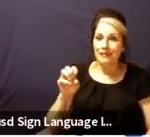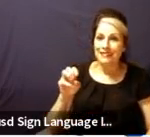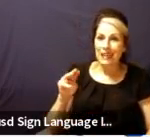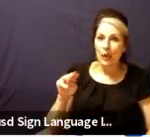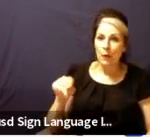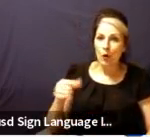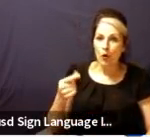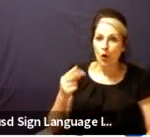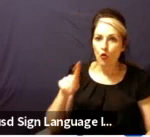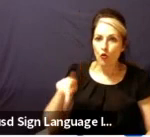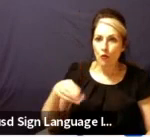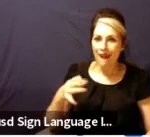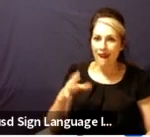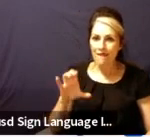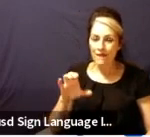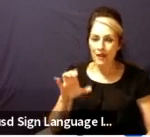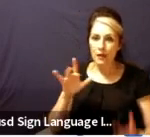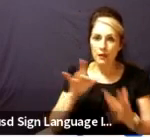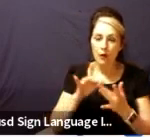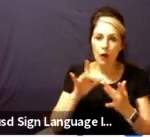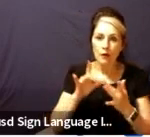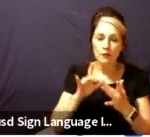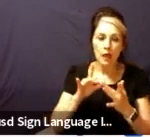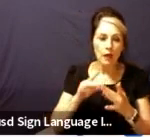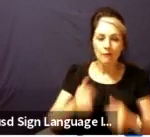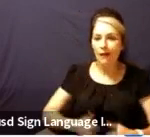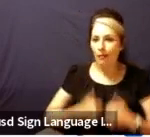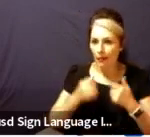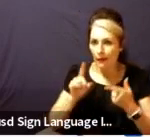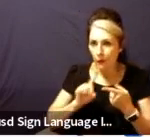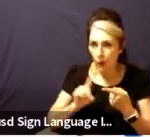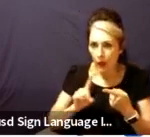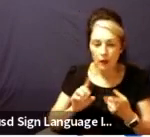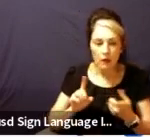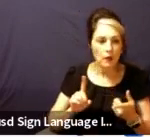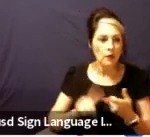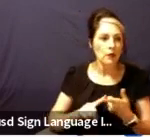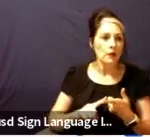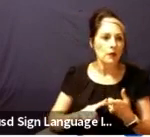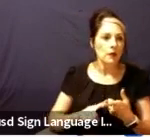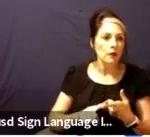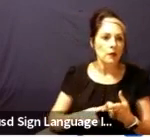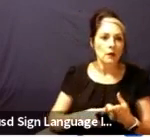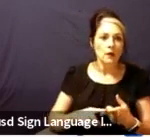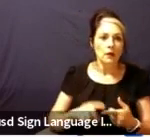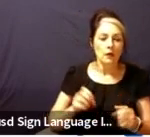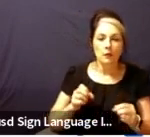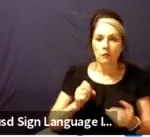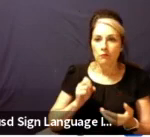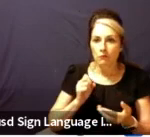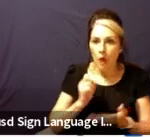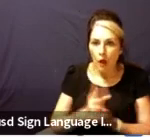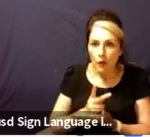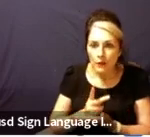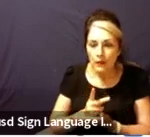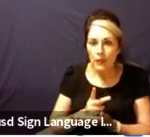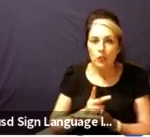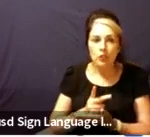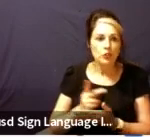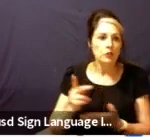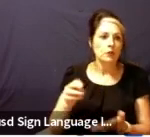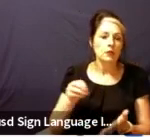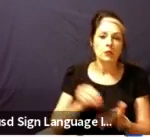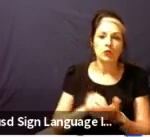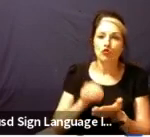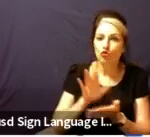contact information, your authorizations that you may have selected. You can be able to see those. Any documents